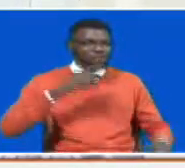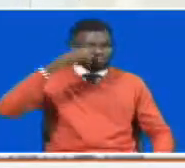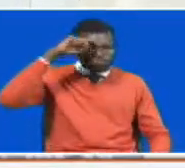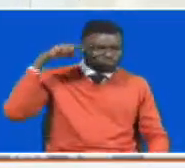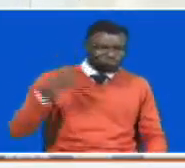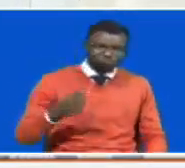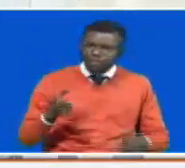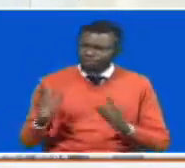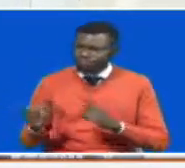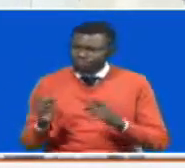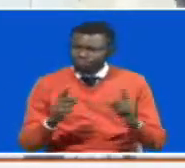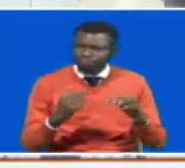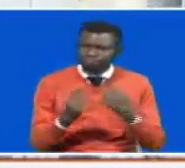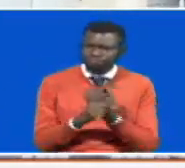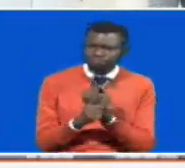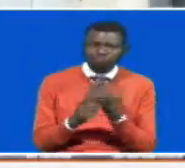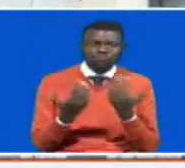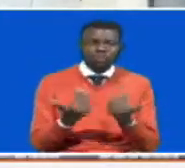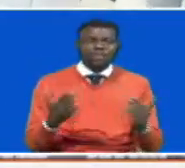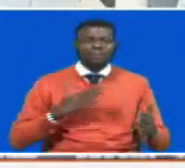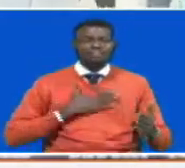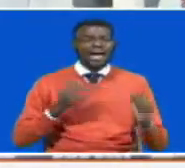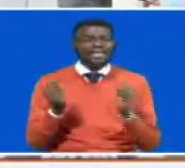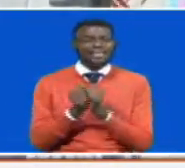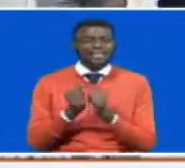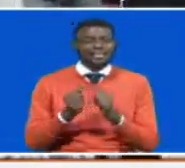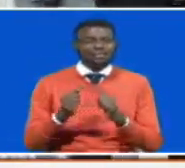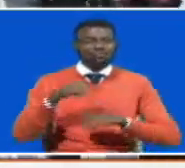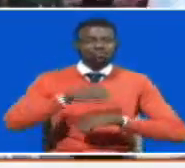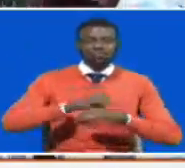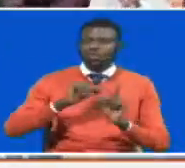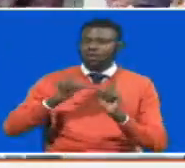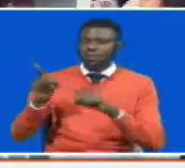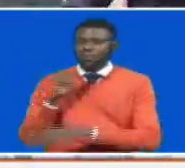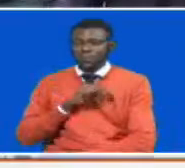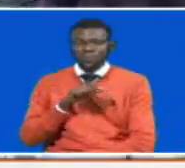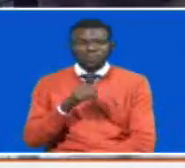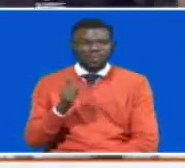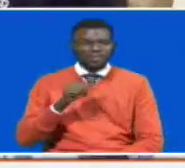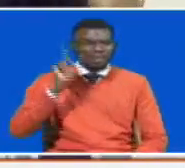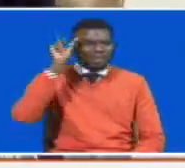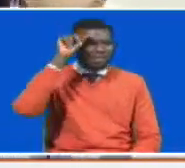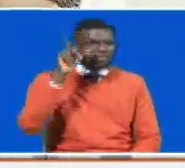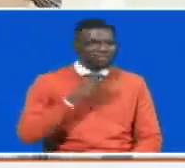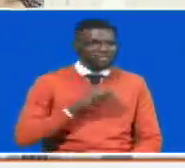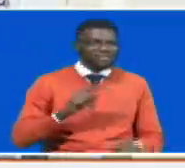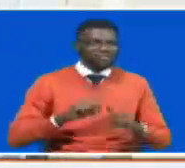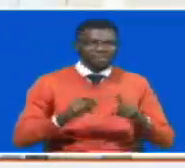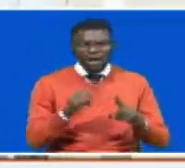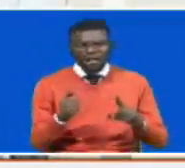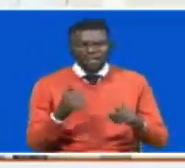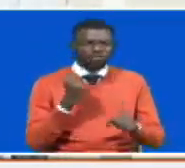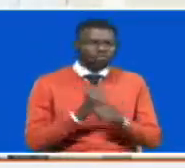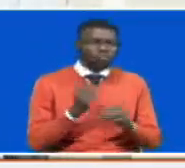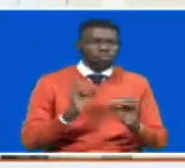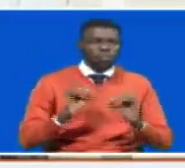and down, up and down. I've educated my 10 kids. Some of them are graduates, despite the fact they don't have jobs now, but they're graduates, so I'm